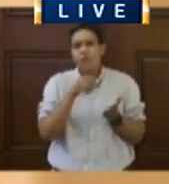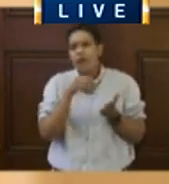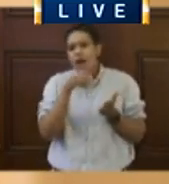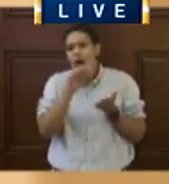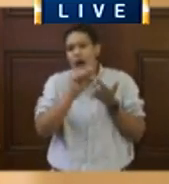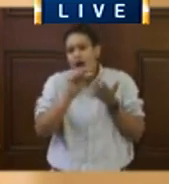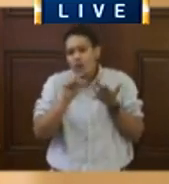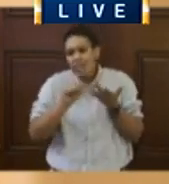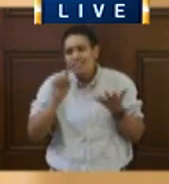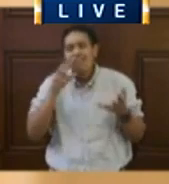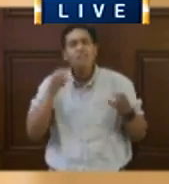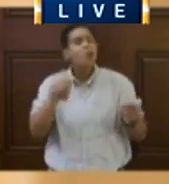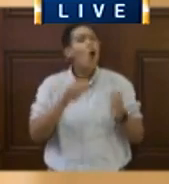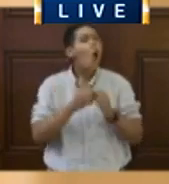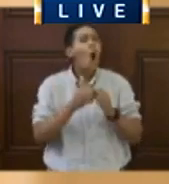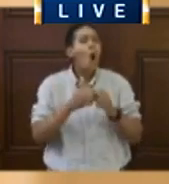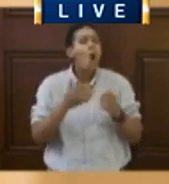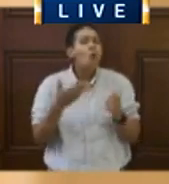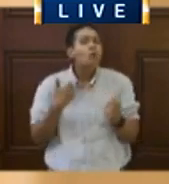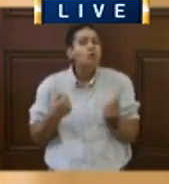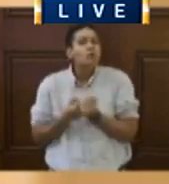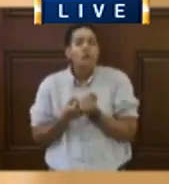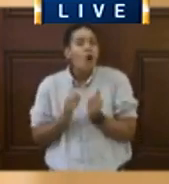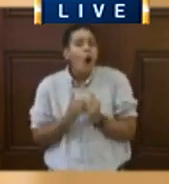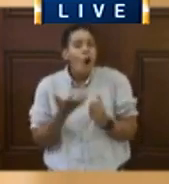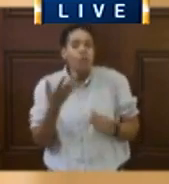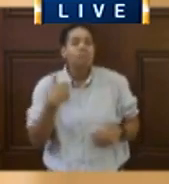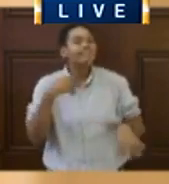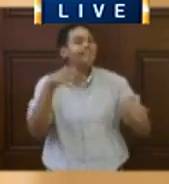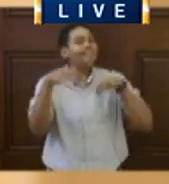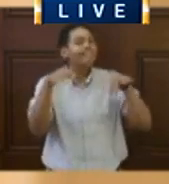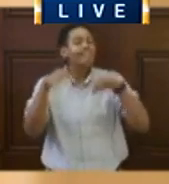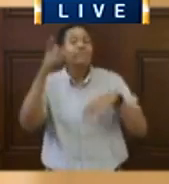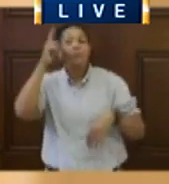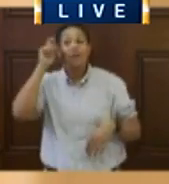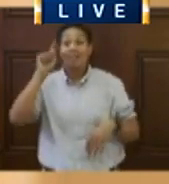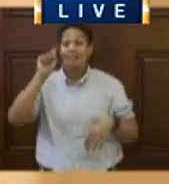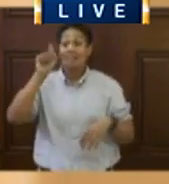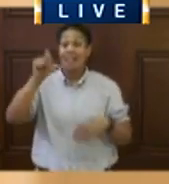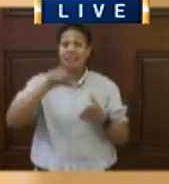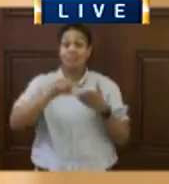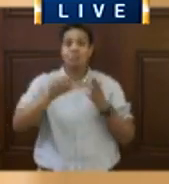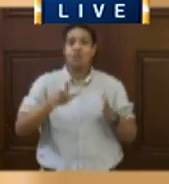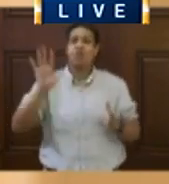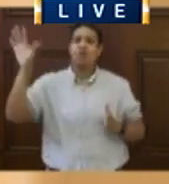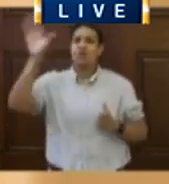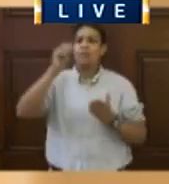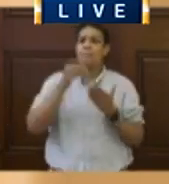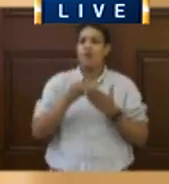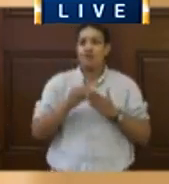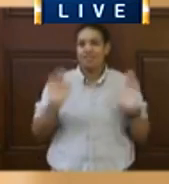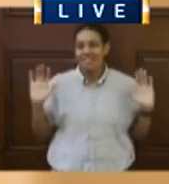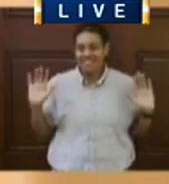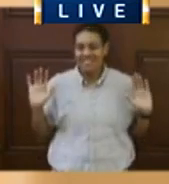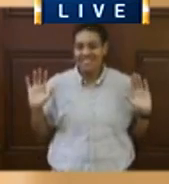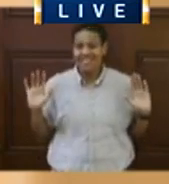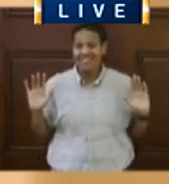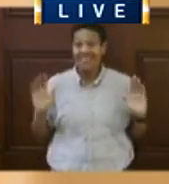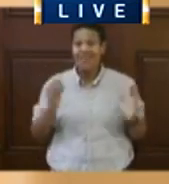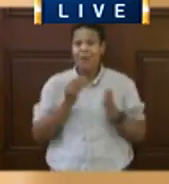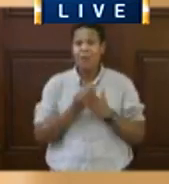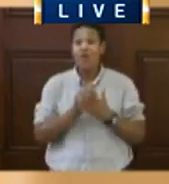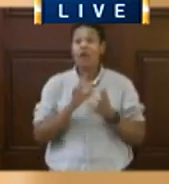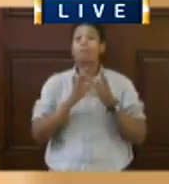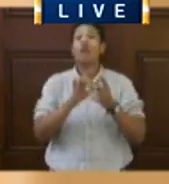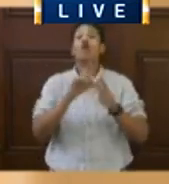would work, because it is taxpayers' money, it is money that belongs to you. It's money